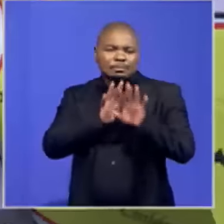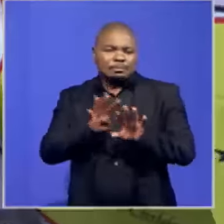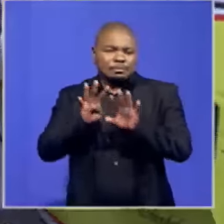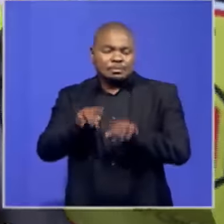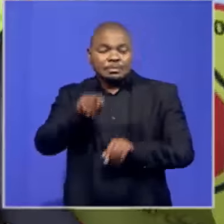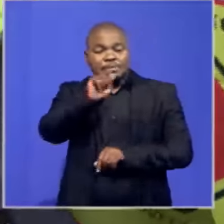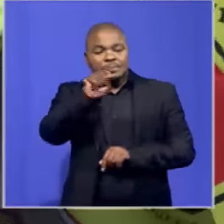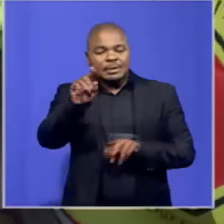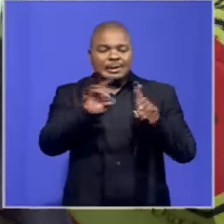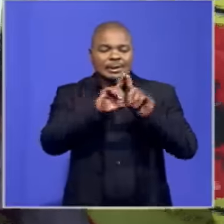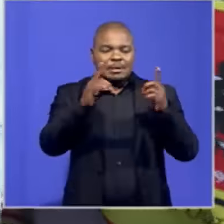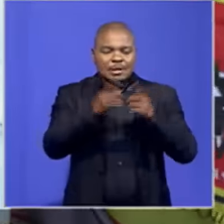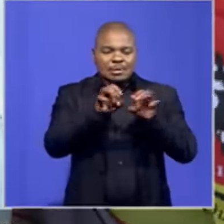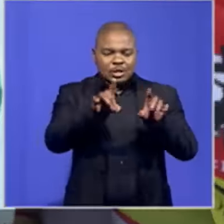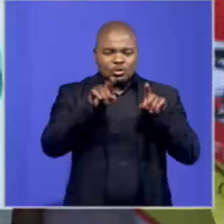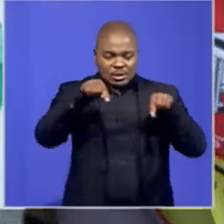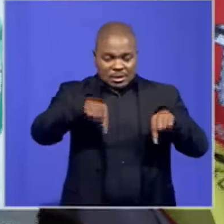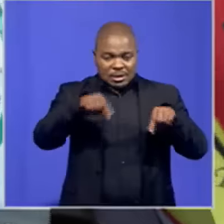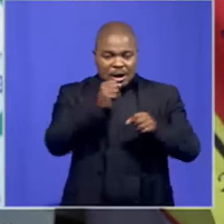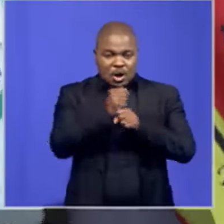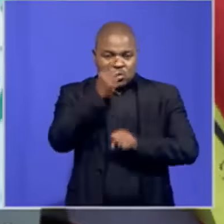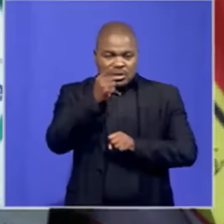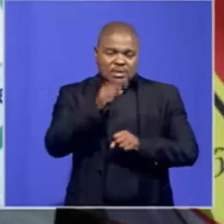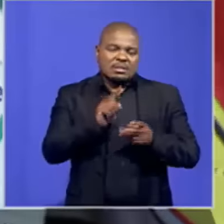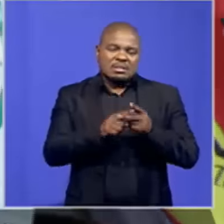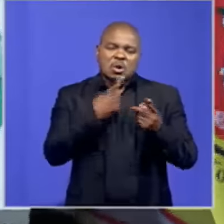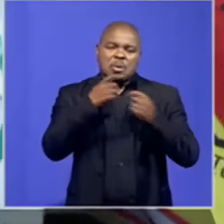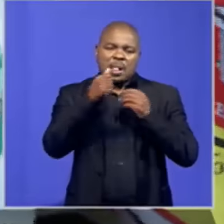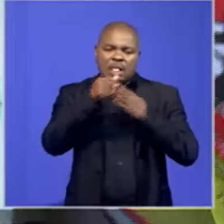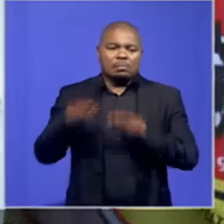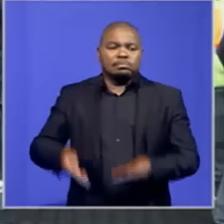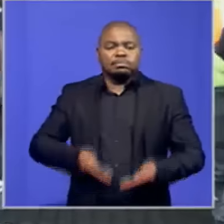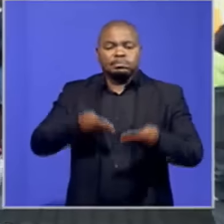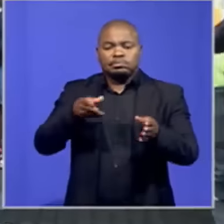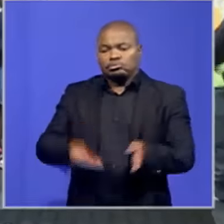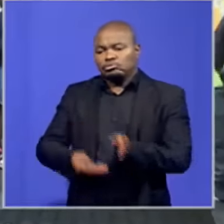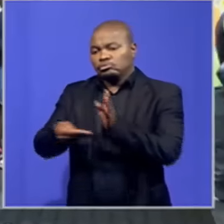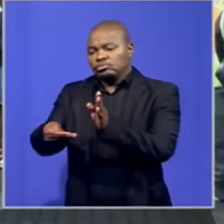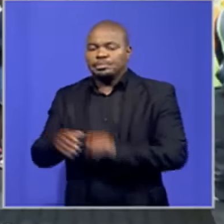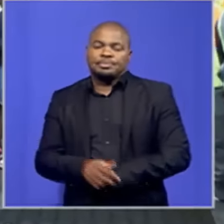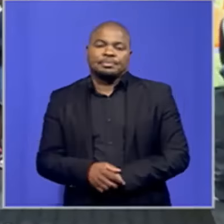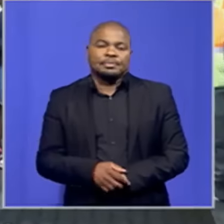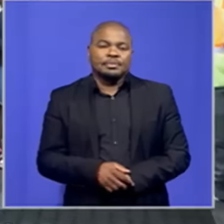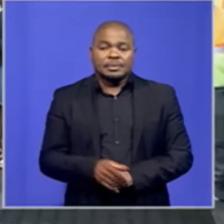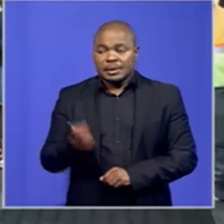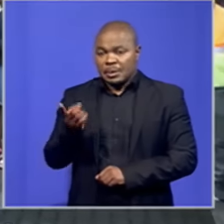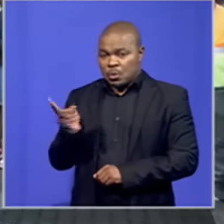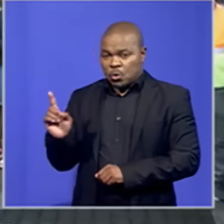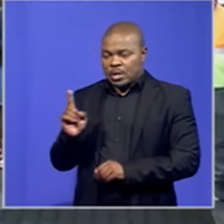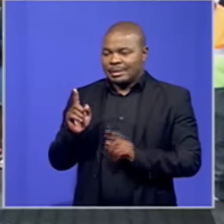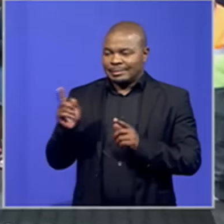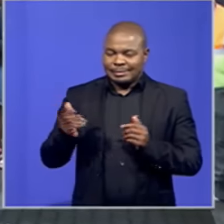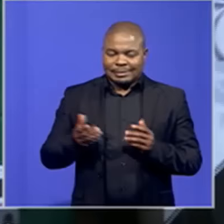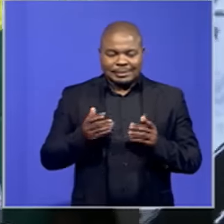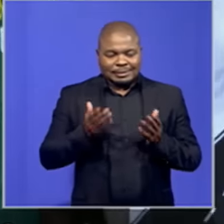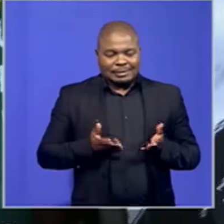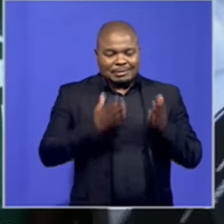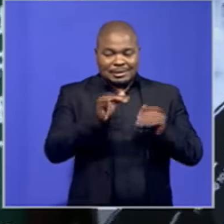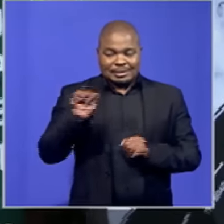a farologaneng mono Gauteng go neelana ka dimemorantamo tsa bone tsa dingongorego. Ba ne ba sekegile ditirelo tsa bone